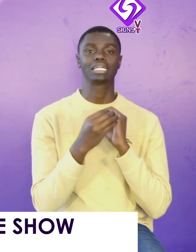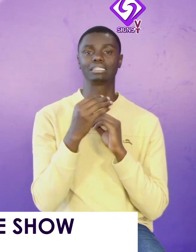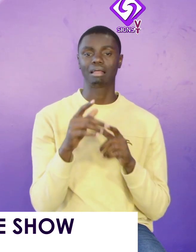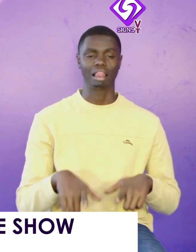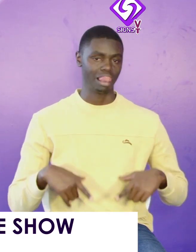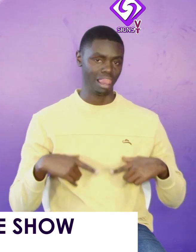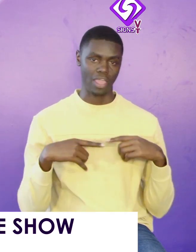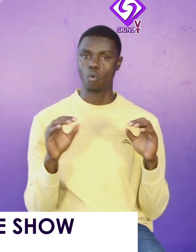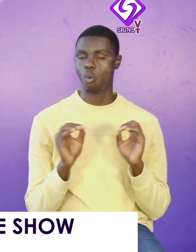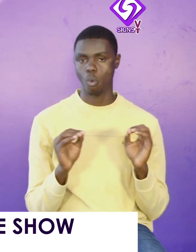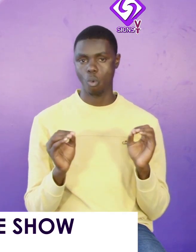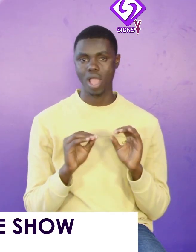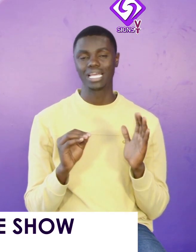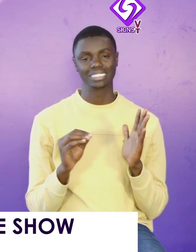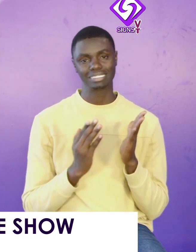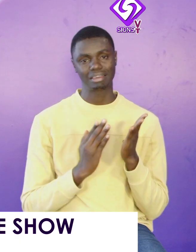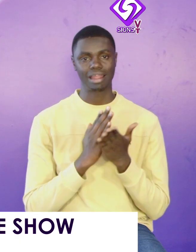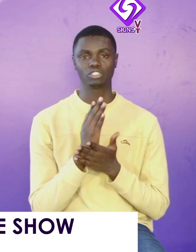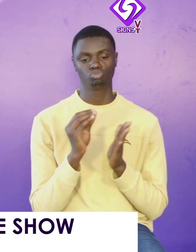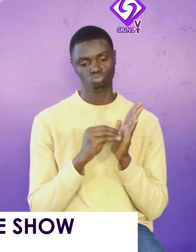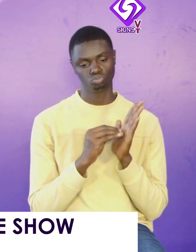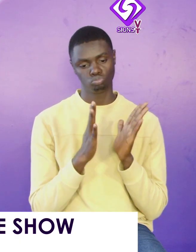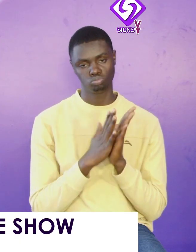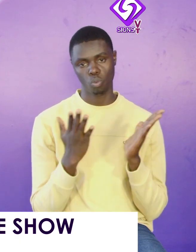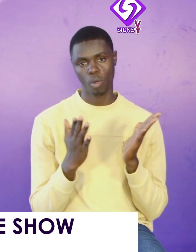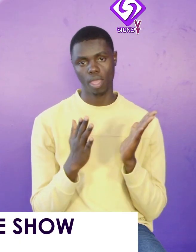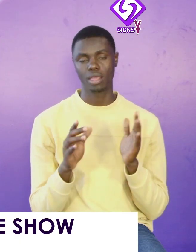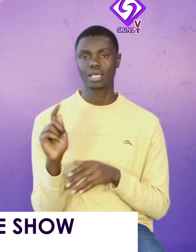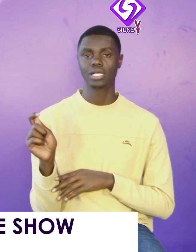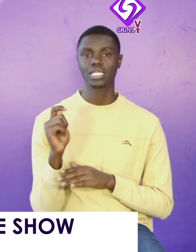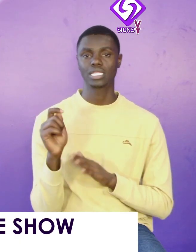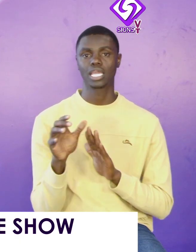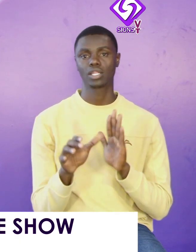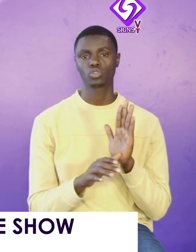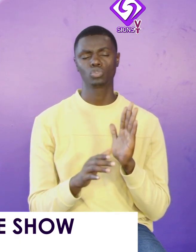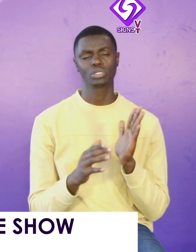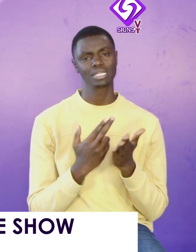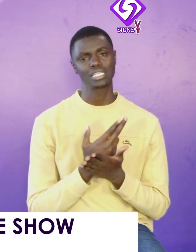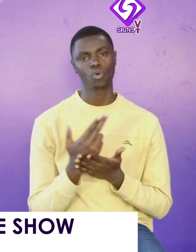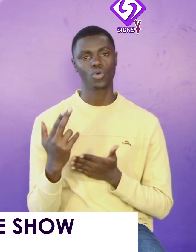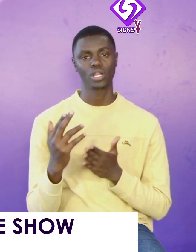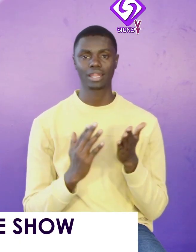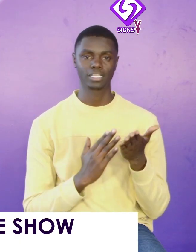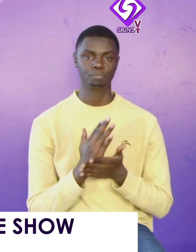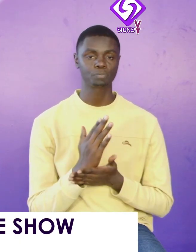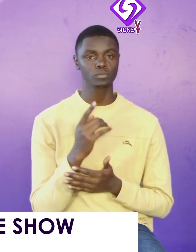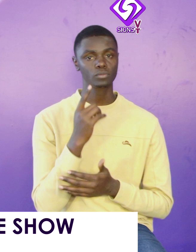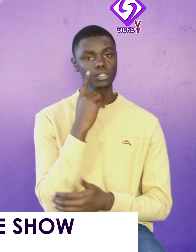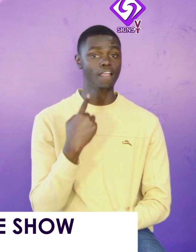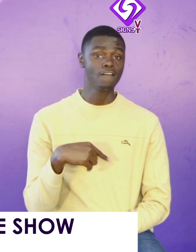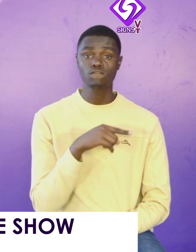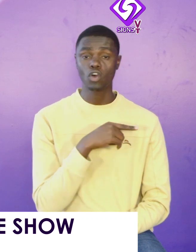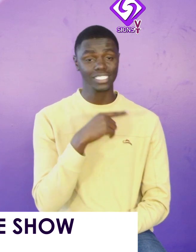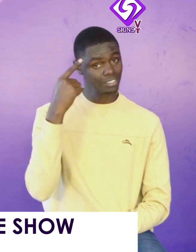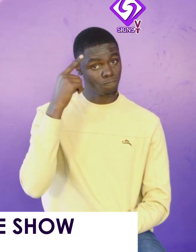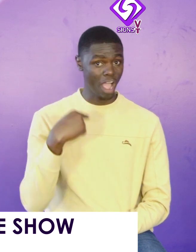right enshrined in the Kenyan Constitution. It is a divine right. In fact, for us, we should